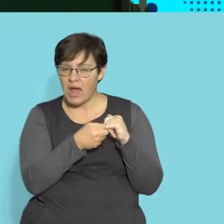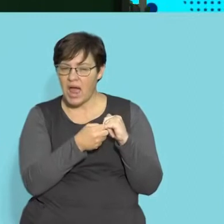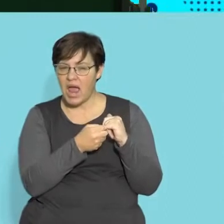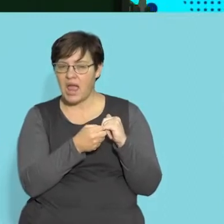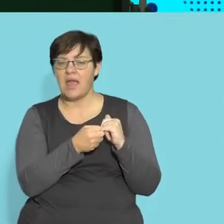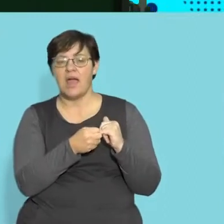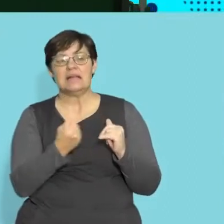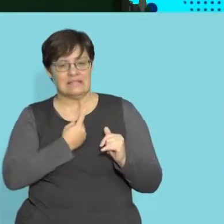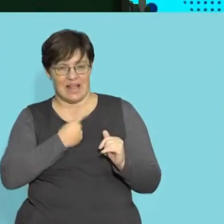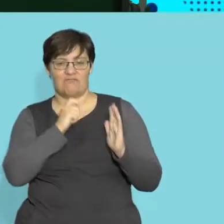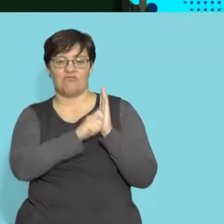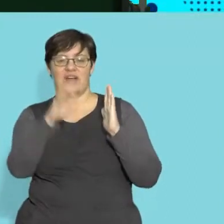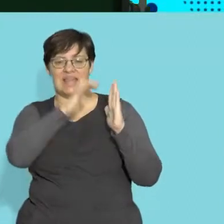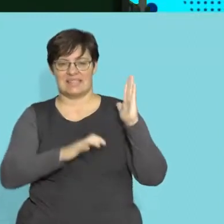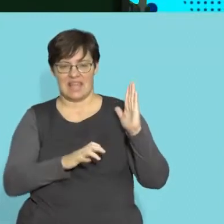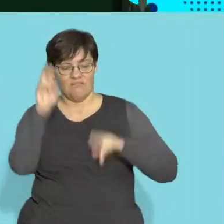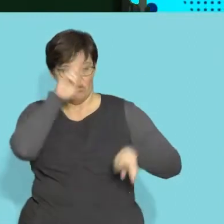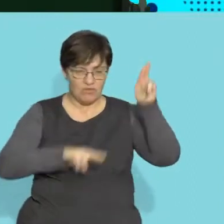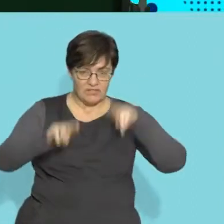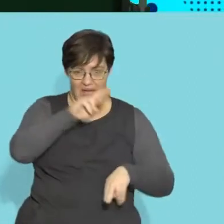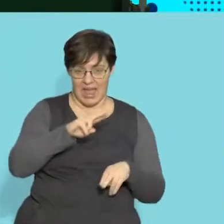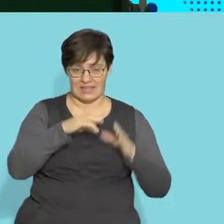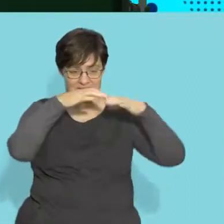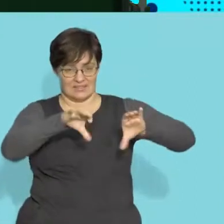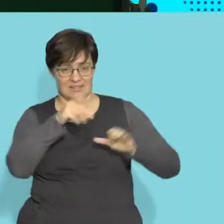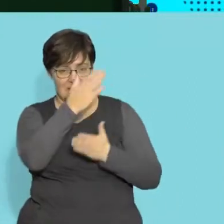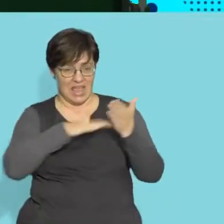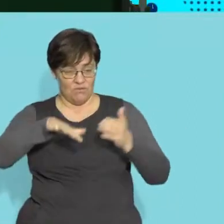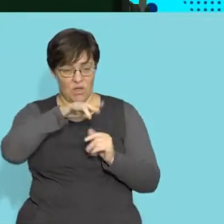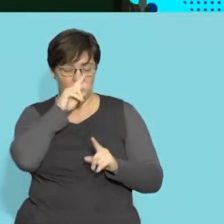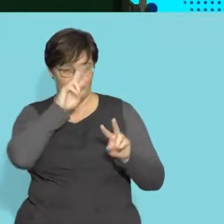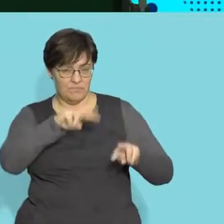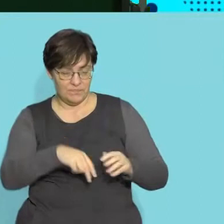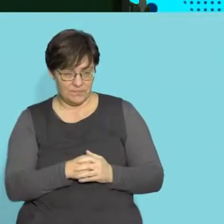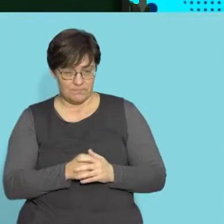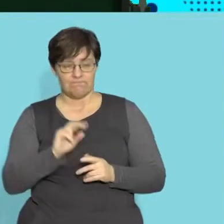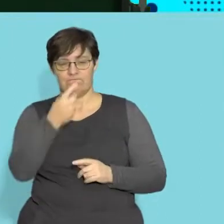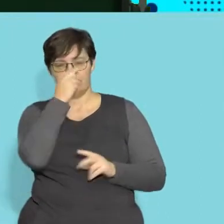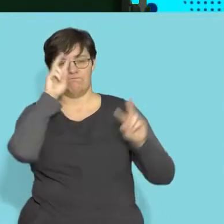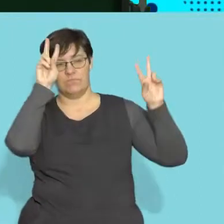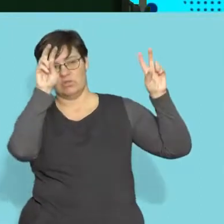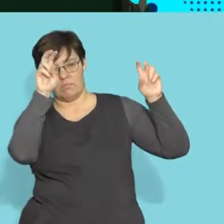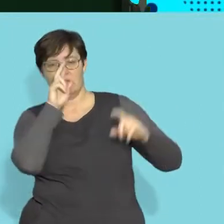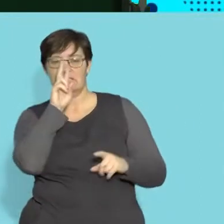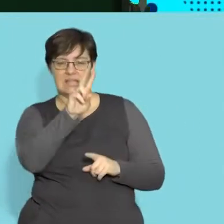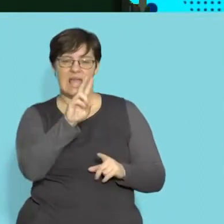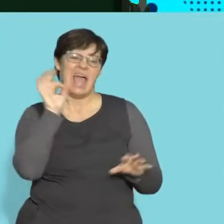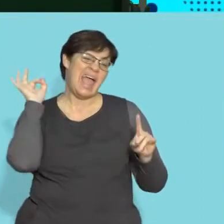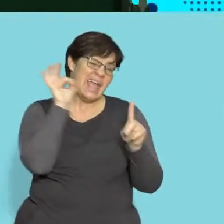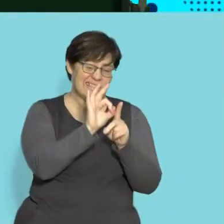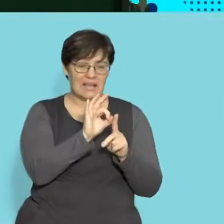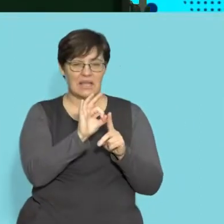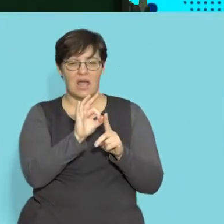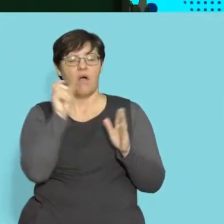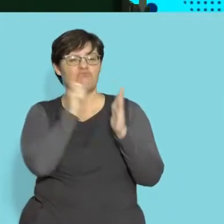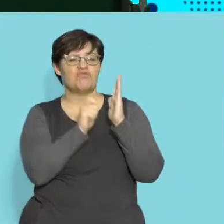and try and attempt writing these essays once you've revised the section. So let's look at our first topic, try and unpack